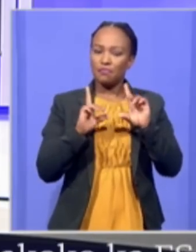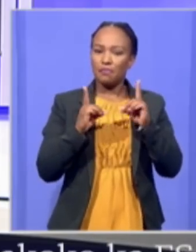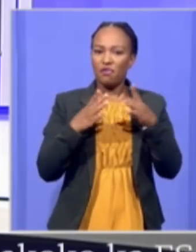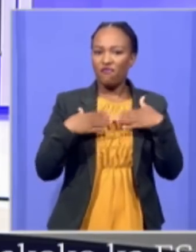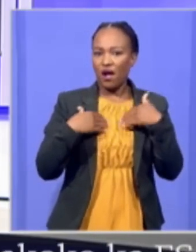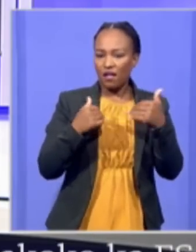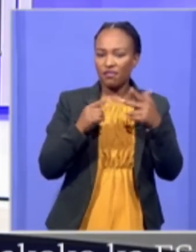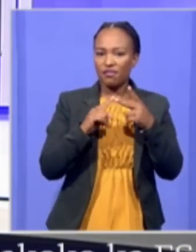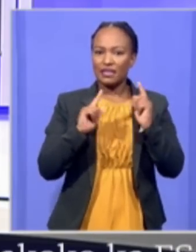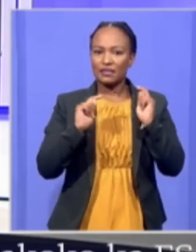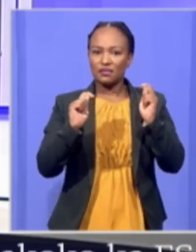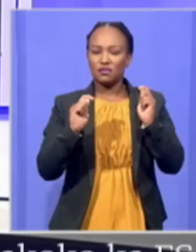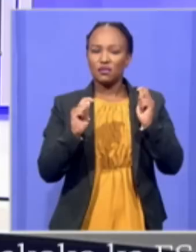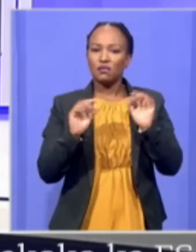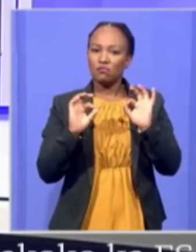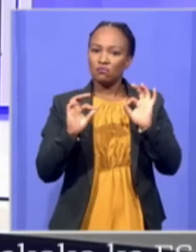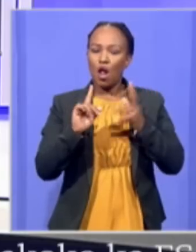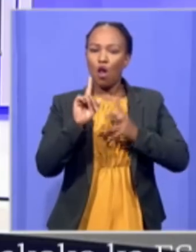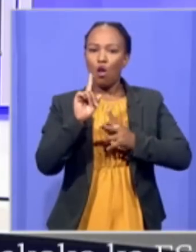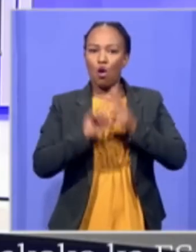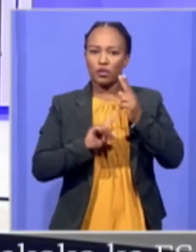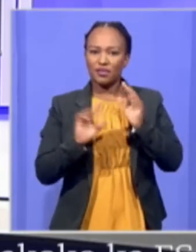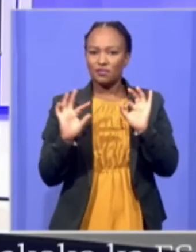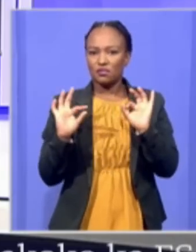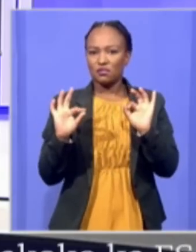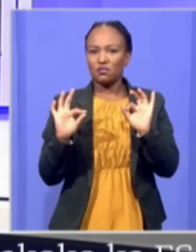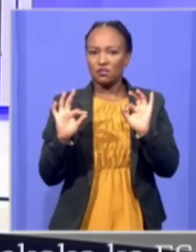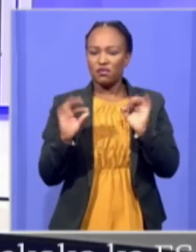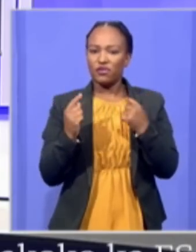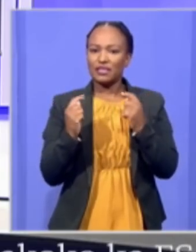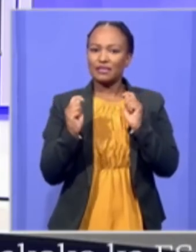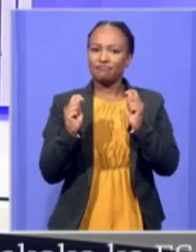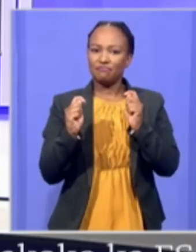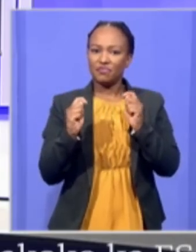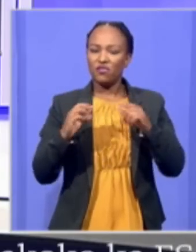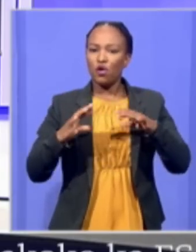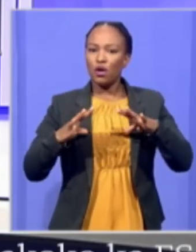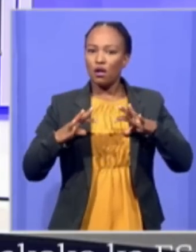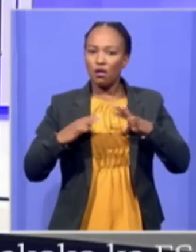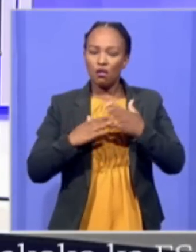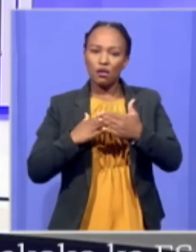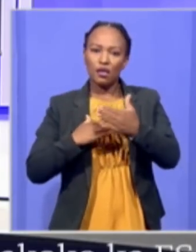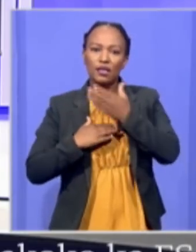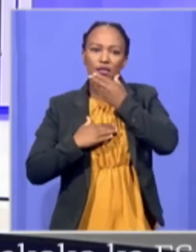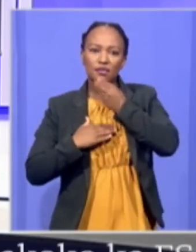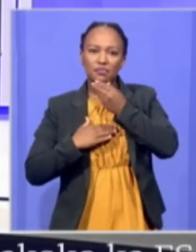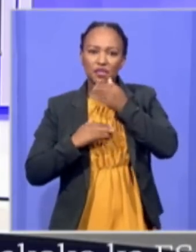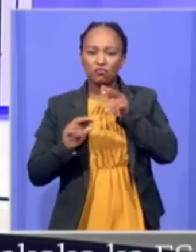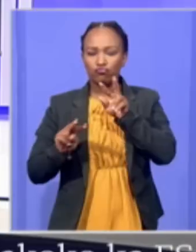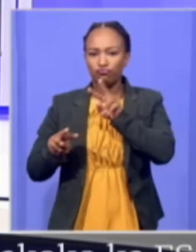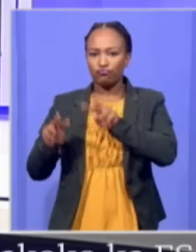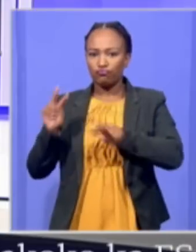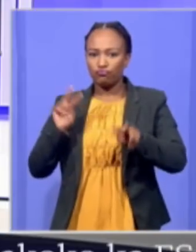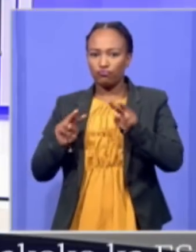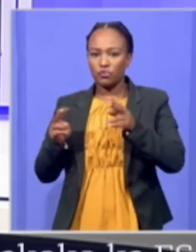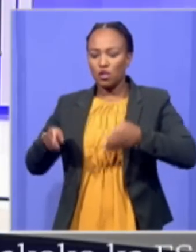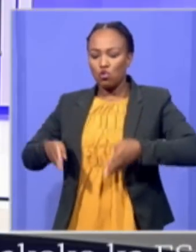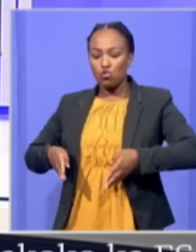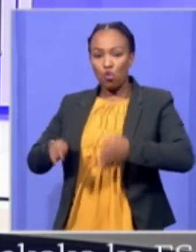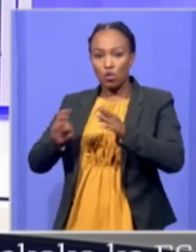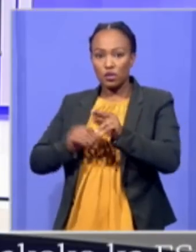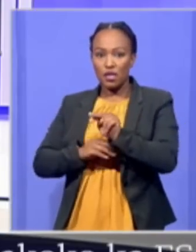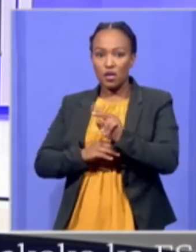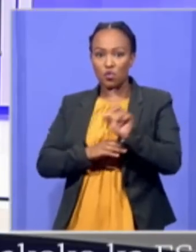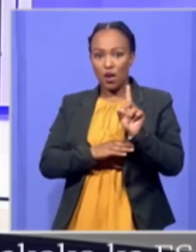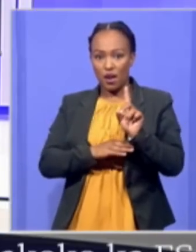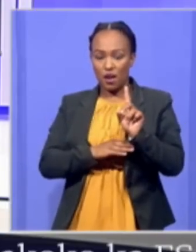thakgotše semmušo lesolo la province la polokego mebileng la sehla sa maikhutšo a Keresemose ka go dira mapheko wa tsela mmileng wa lephefo wa